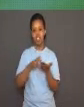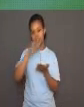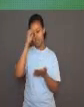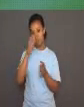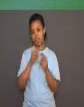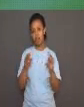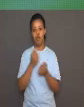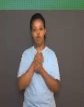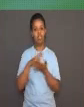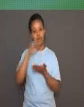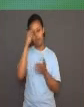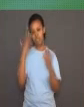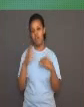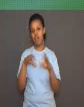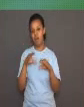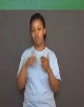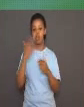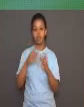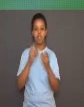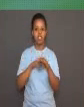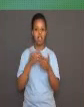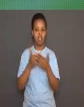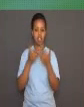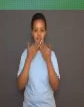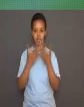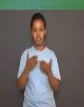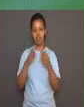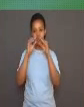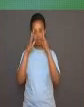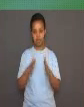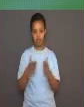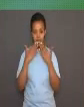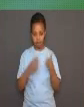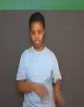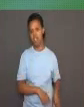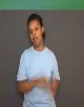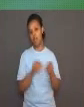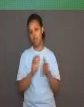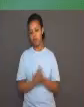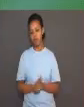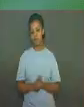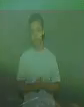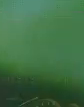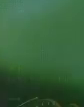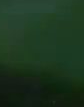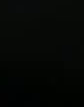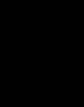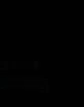you enjoyed the lesson today. Until next time, thank you, teacher. Thank you, students.